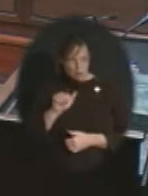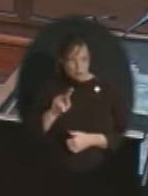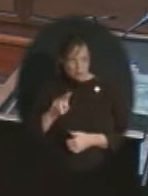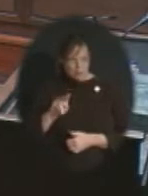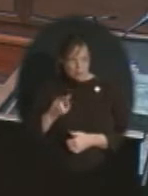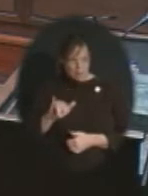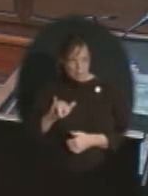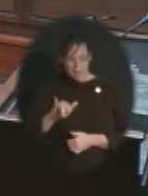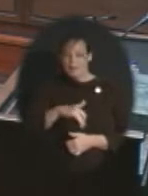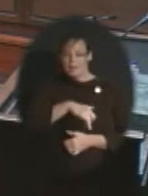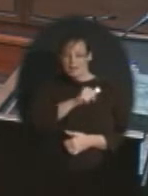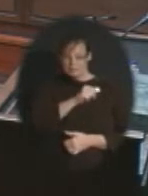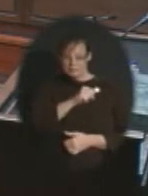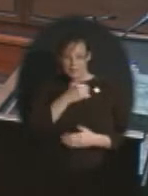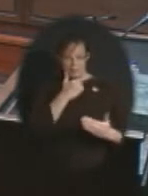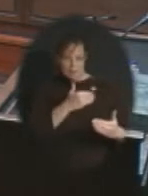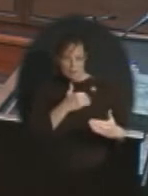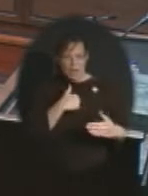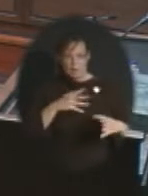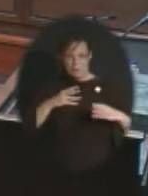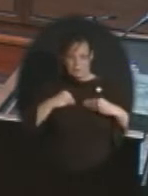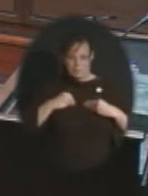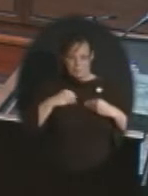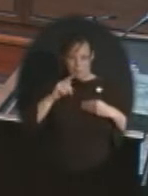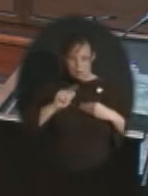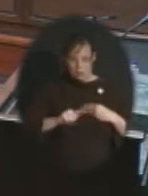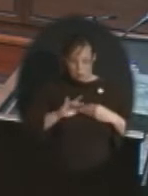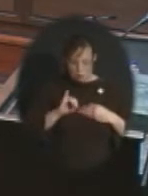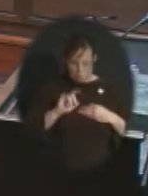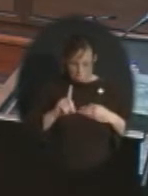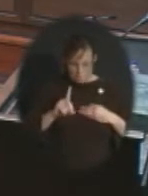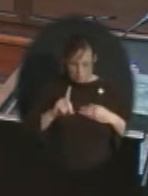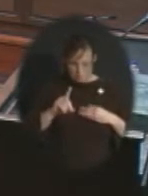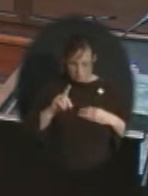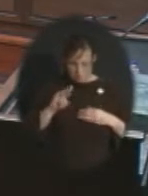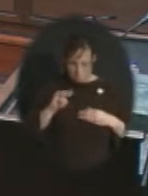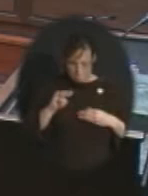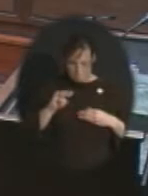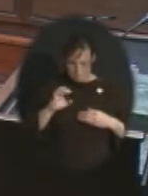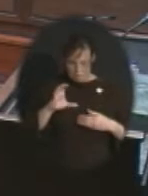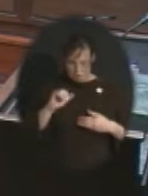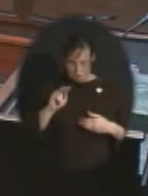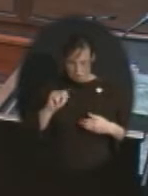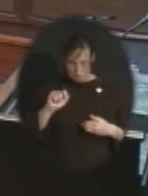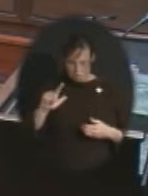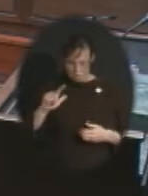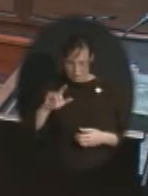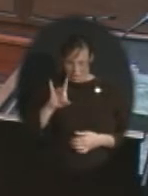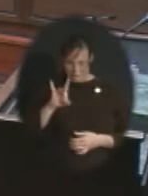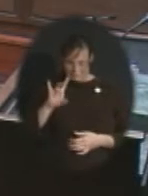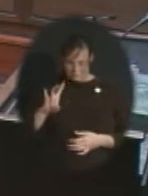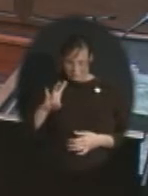Thank you. I would move to accept the low bid from McConnell and Associates in the amount of